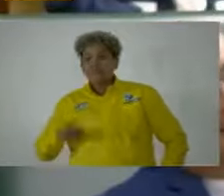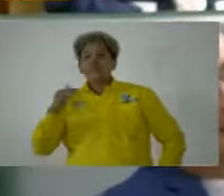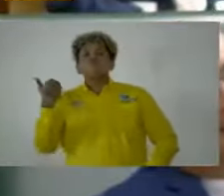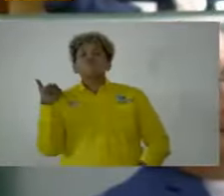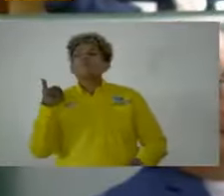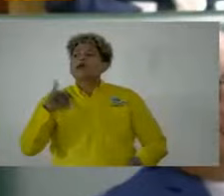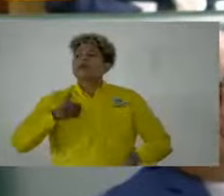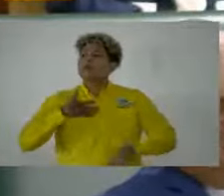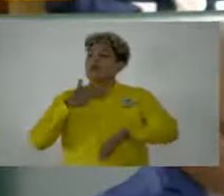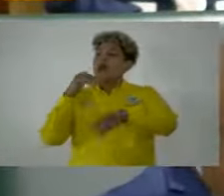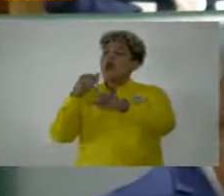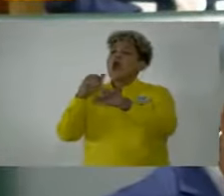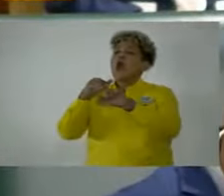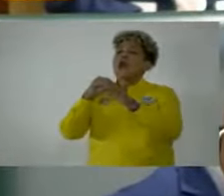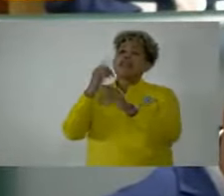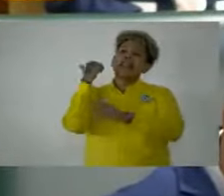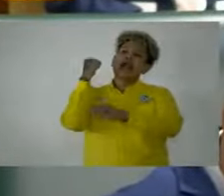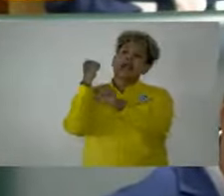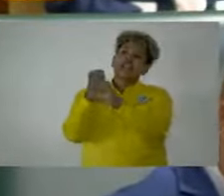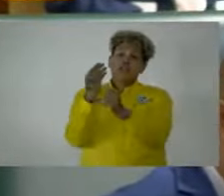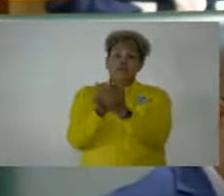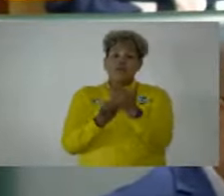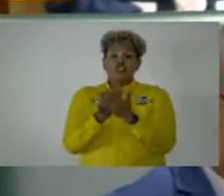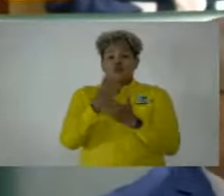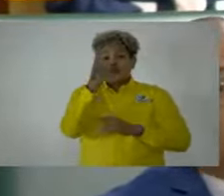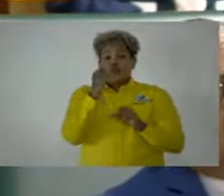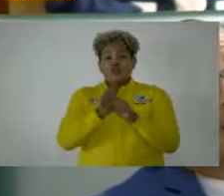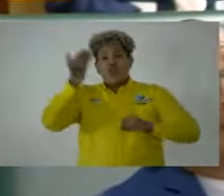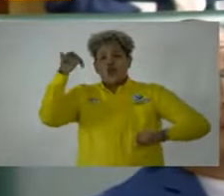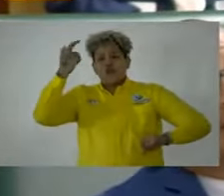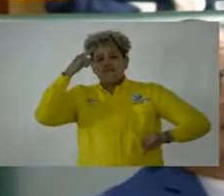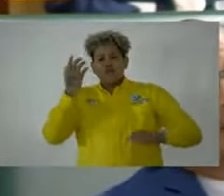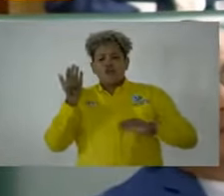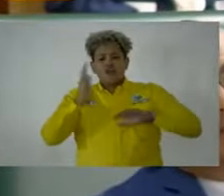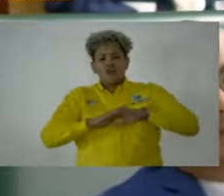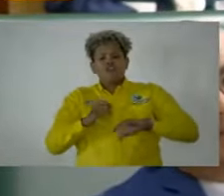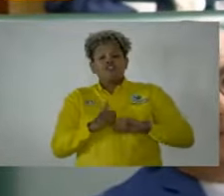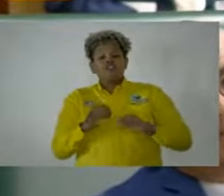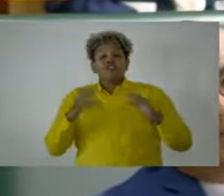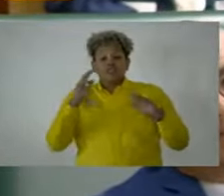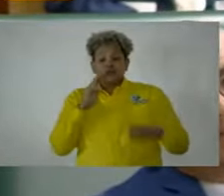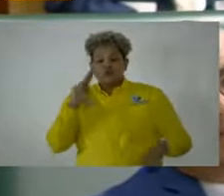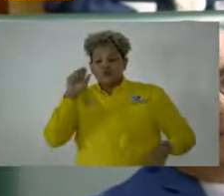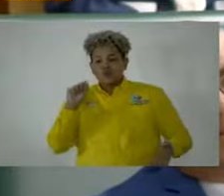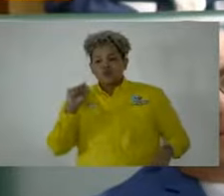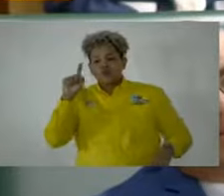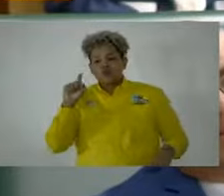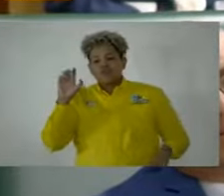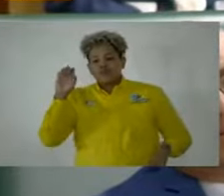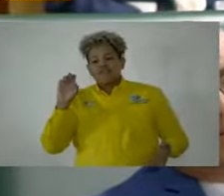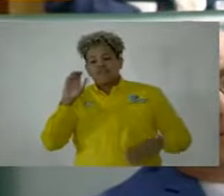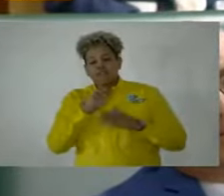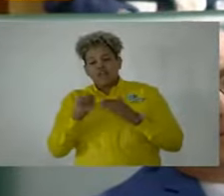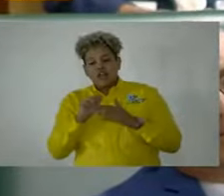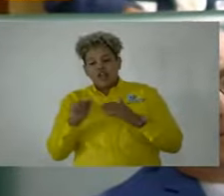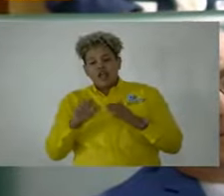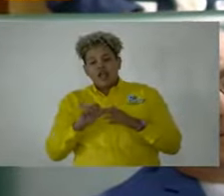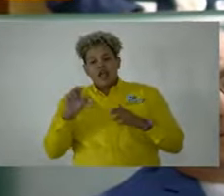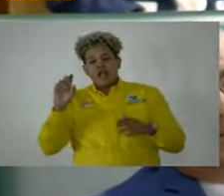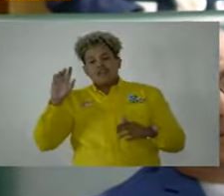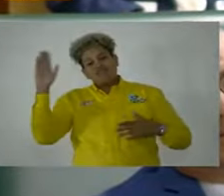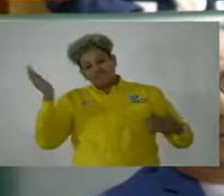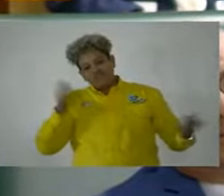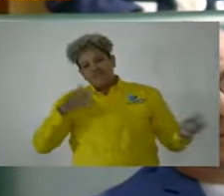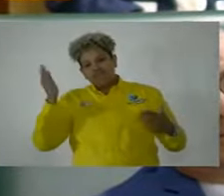Reminds me of my call in last year's budget, a year ago, for an increase to US$150 in the